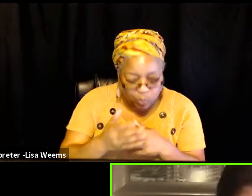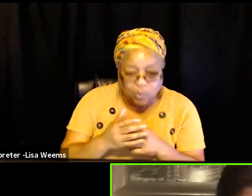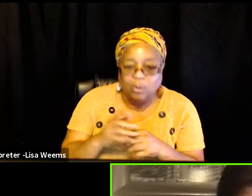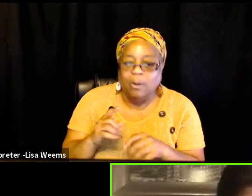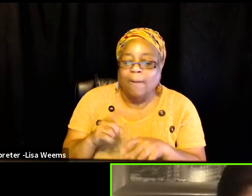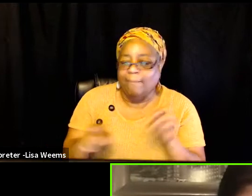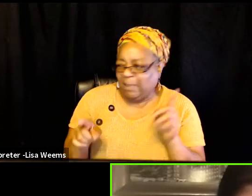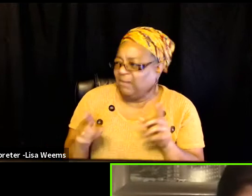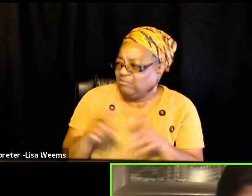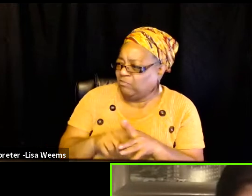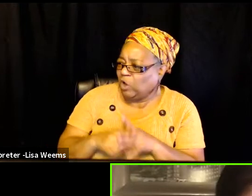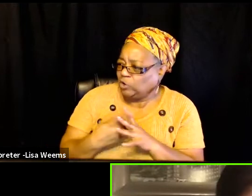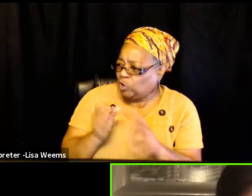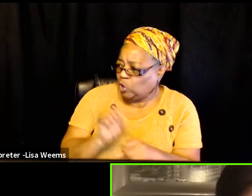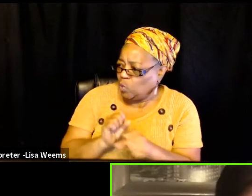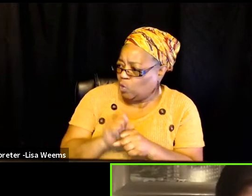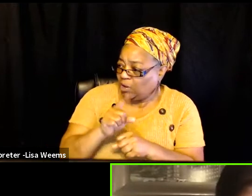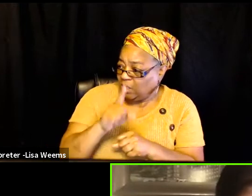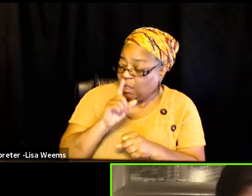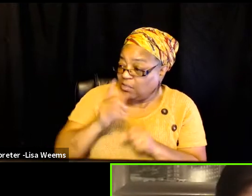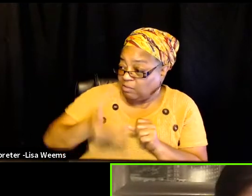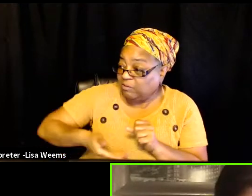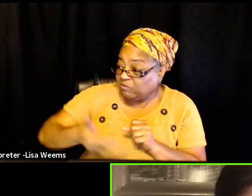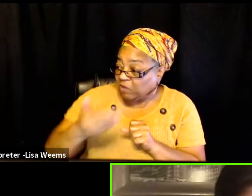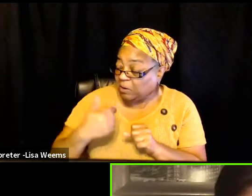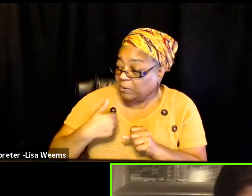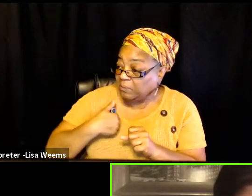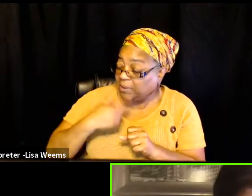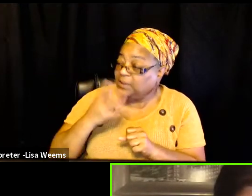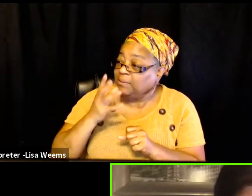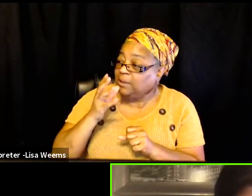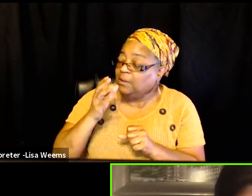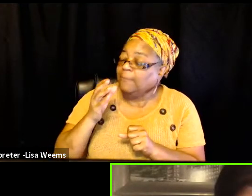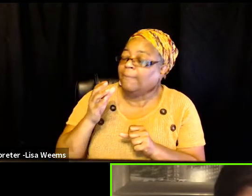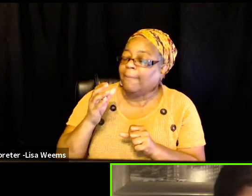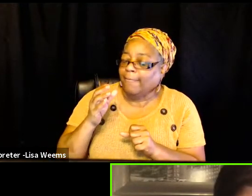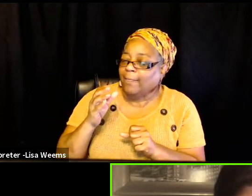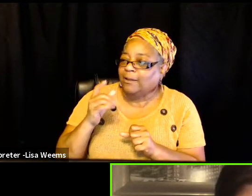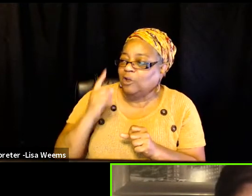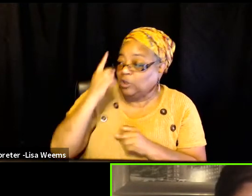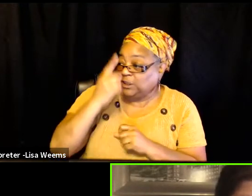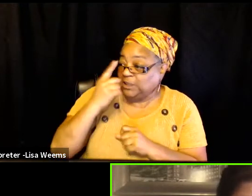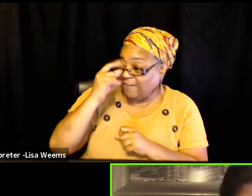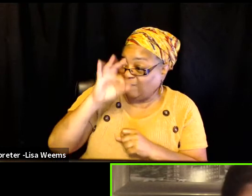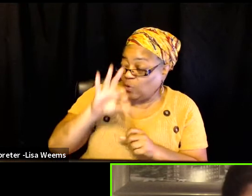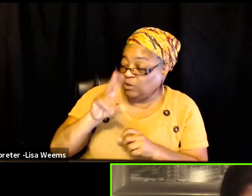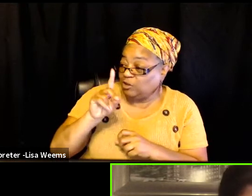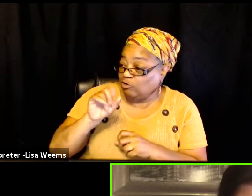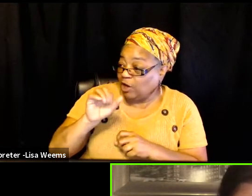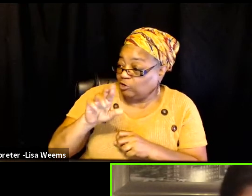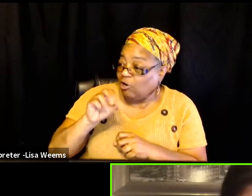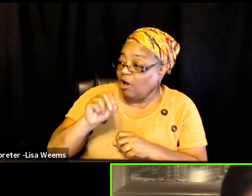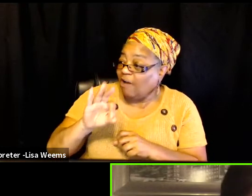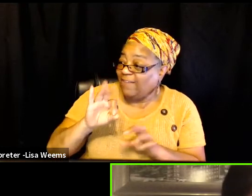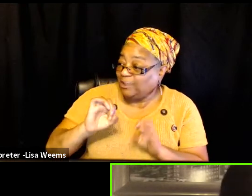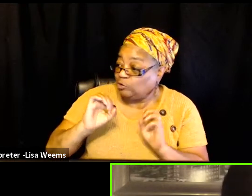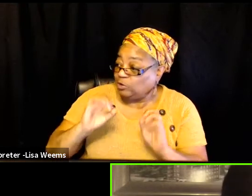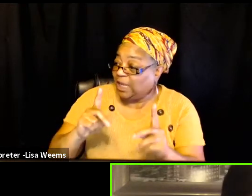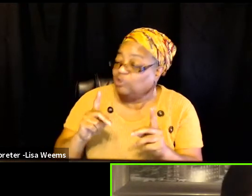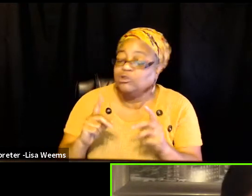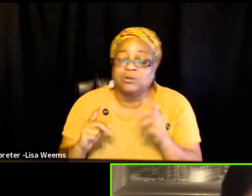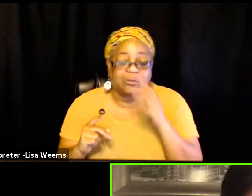started working there, they invited me to be considered for their director of education position. And I had known Pioneer